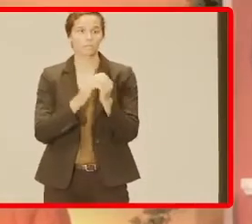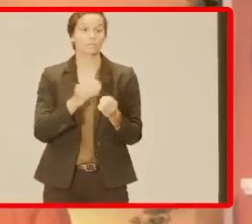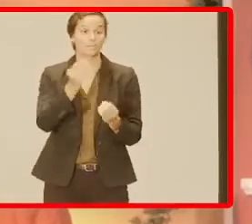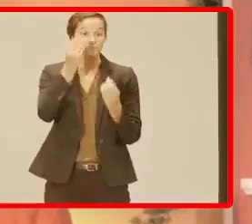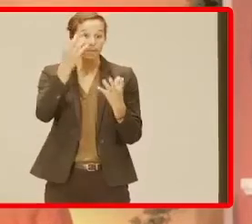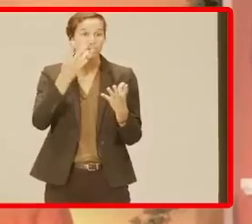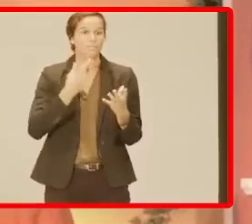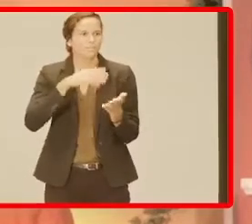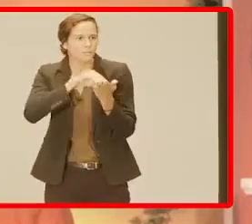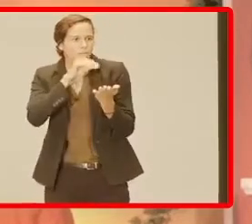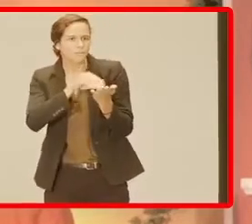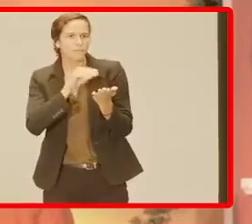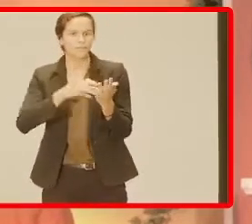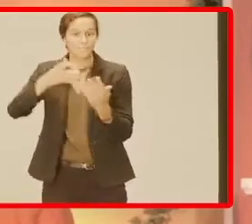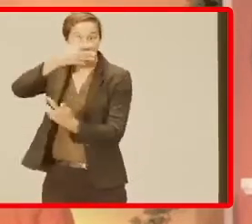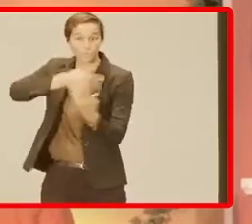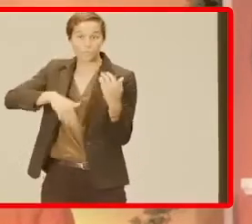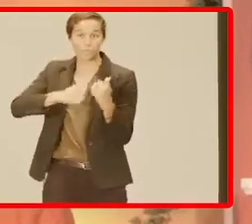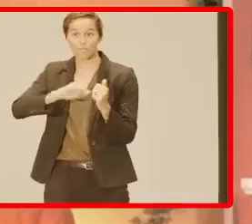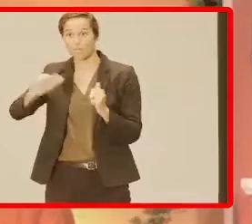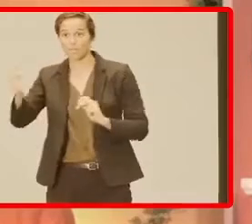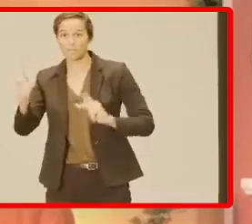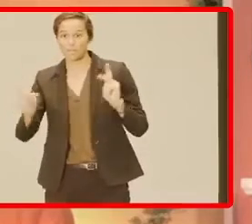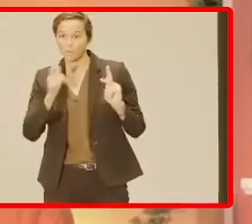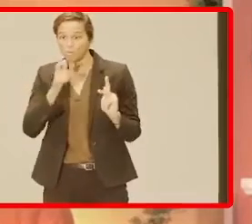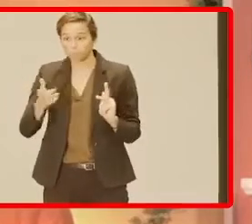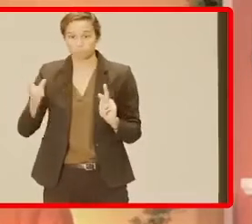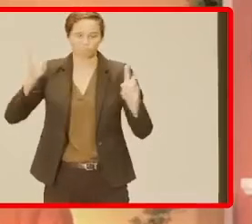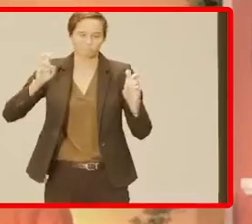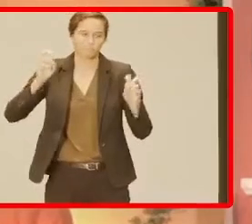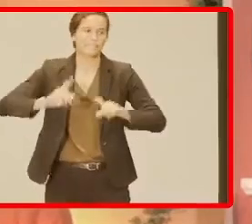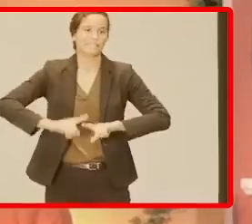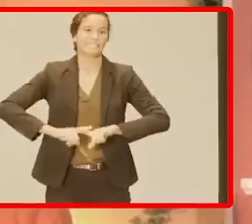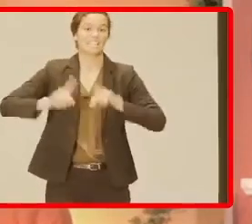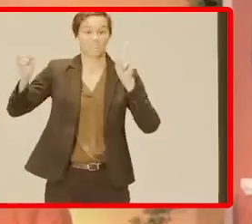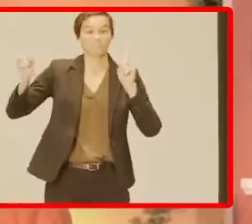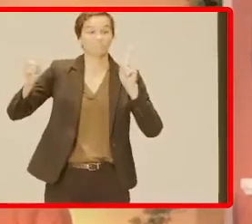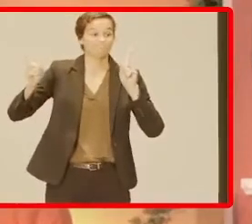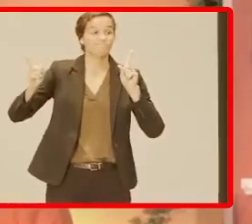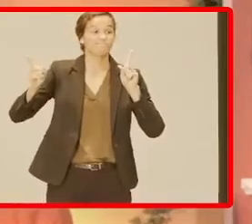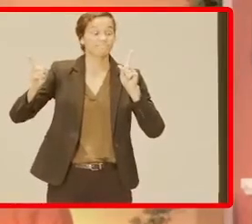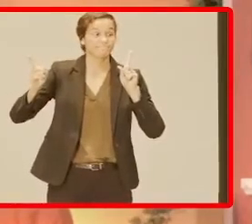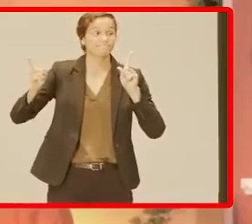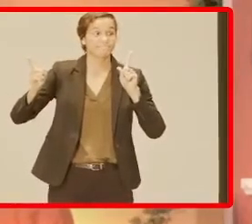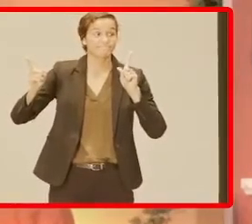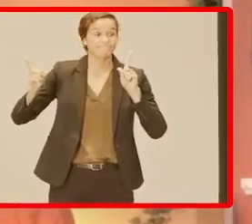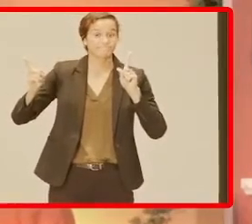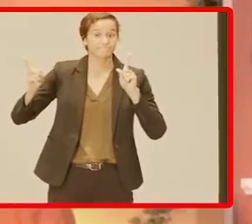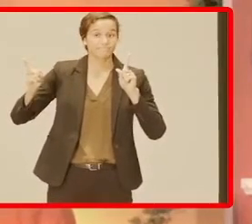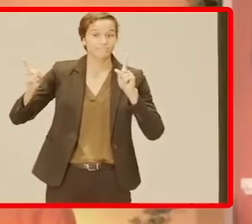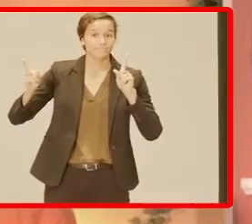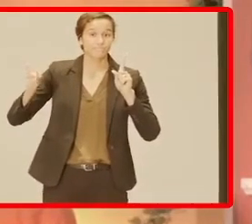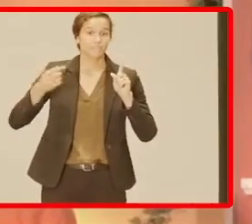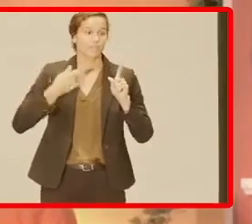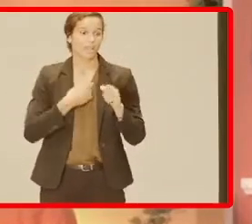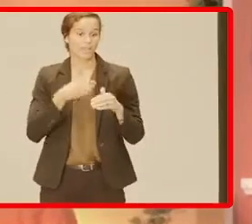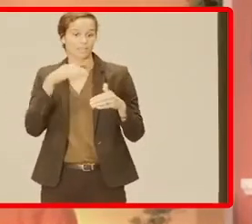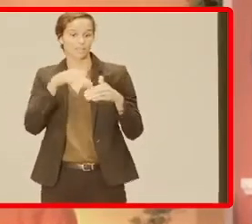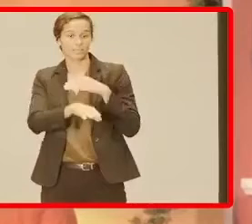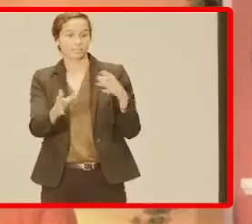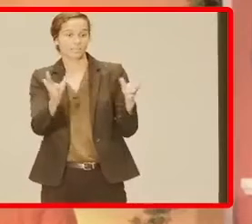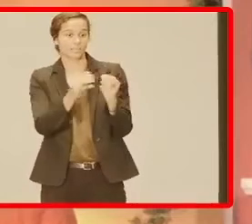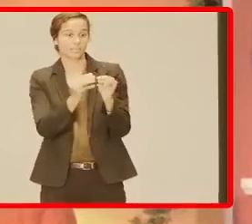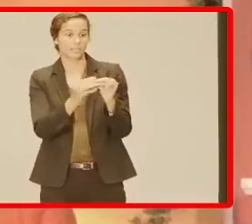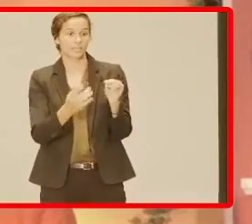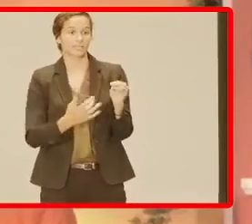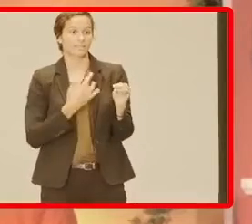with others who are different from your typical person. And I would come in feeling that